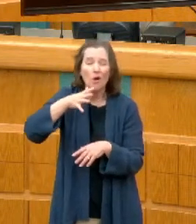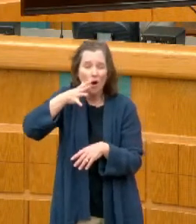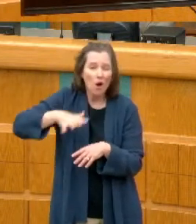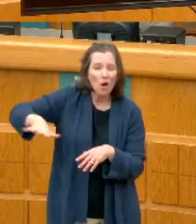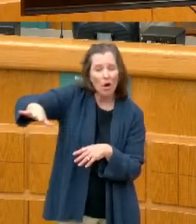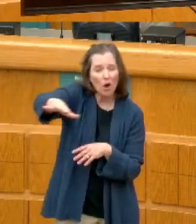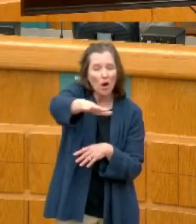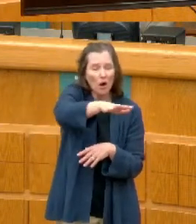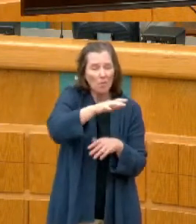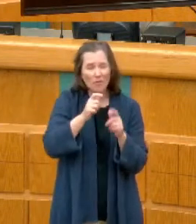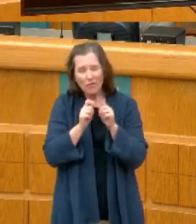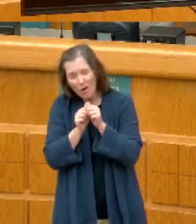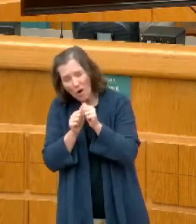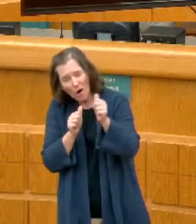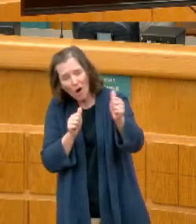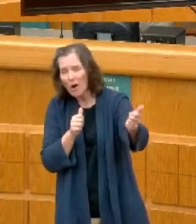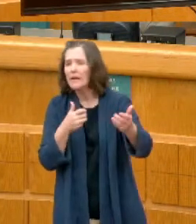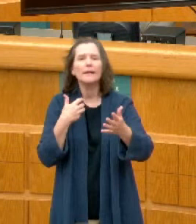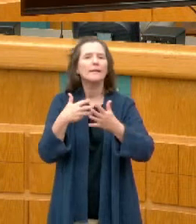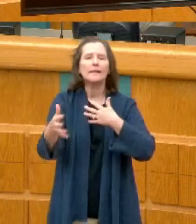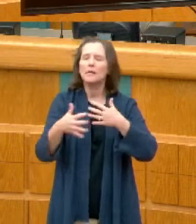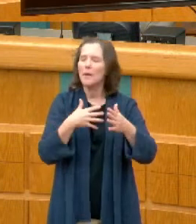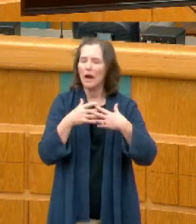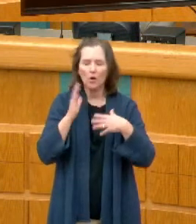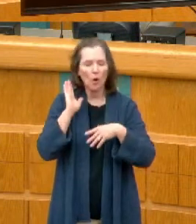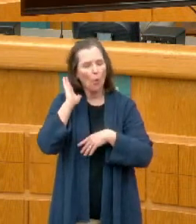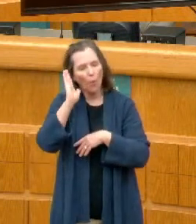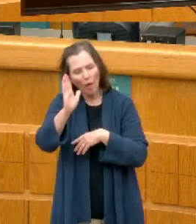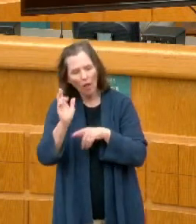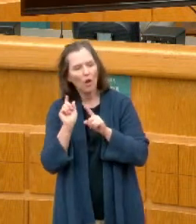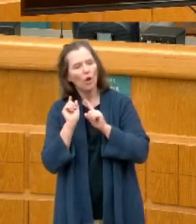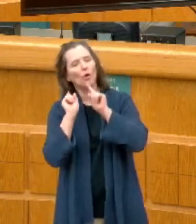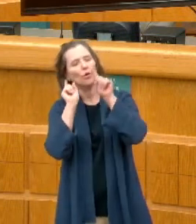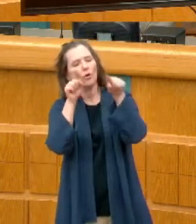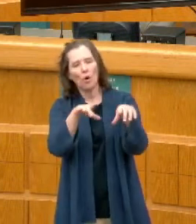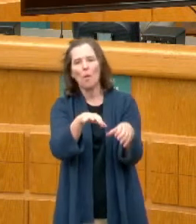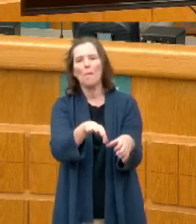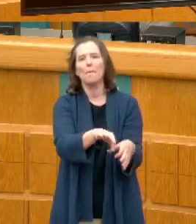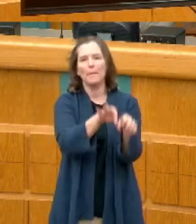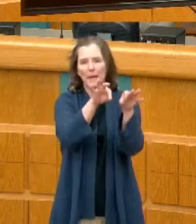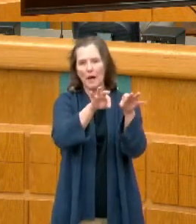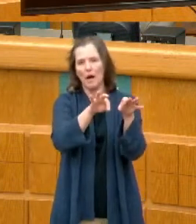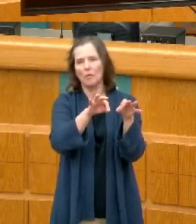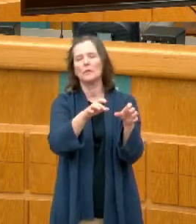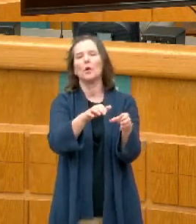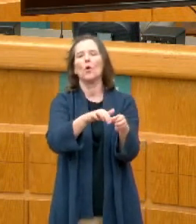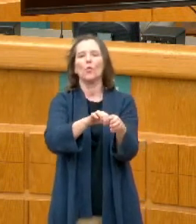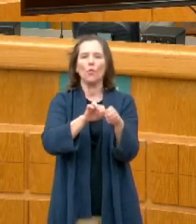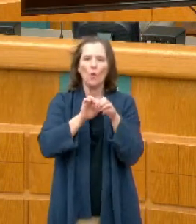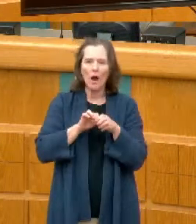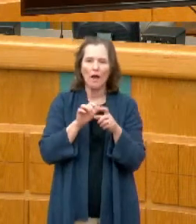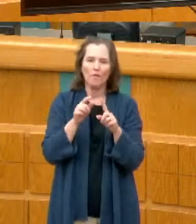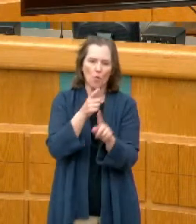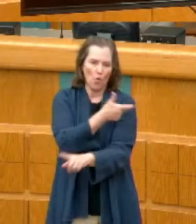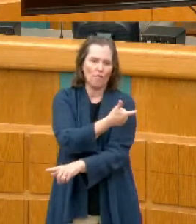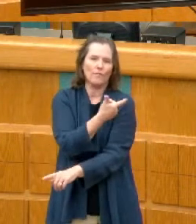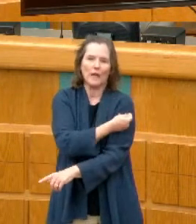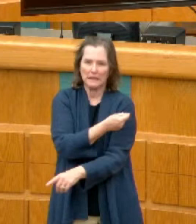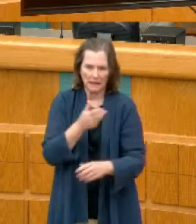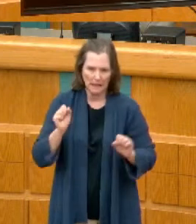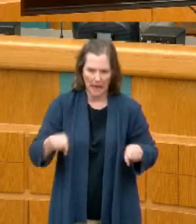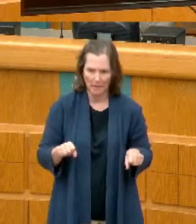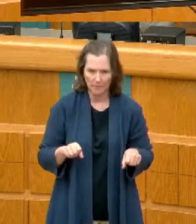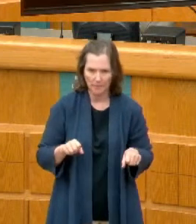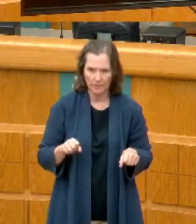will come to you. We're going to be standing up our county call center. As you know, the city also has a